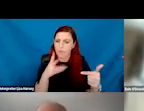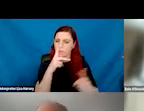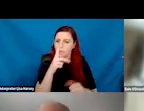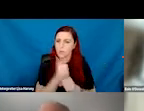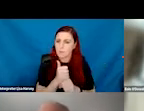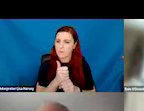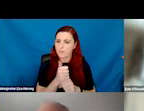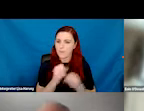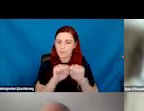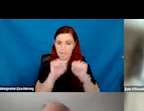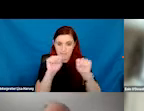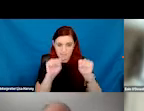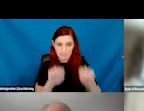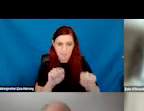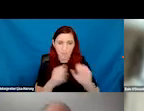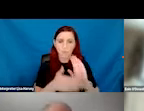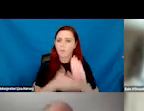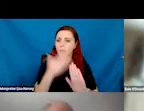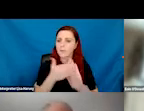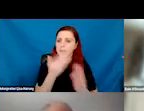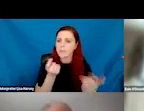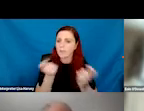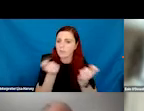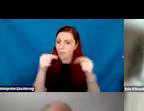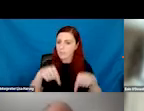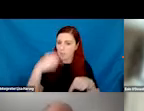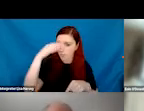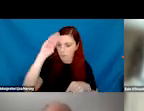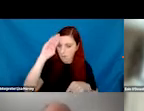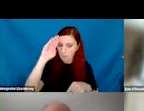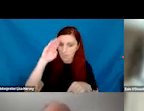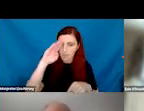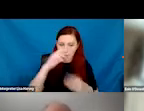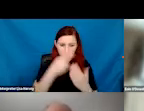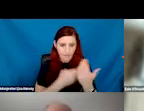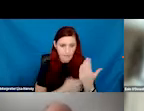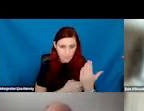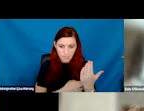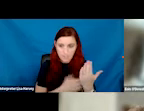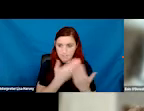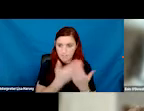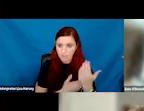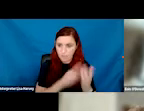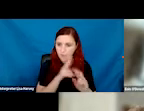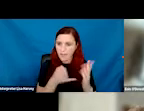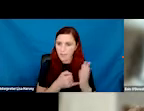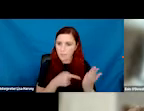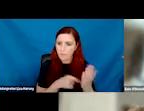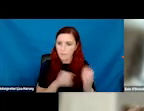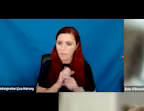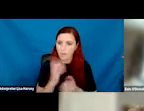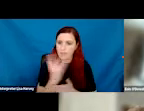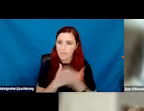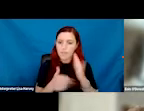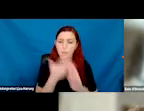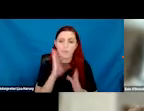the system of building control in Ireland, the regulatory context for the design of buildings,